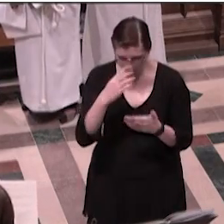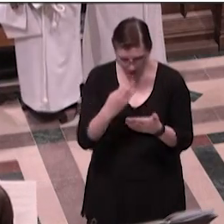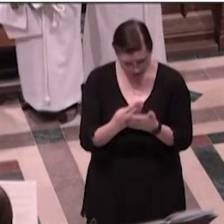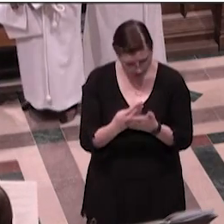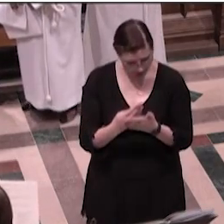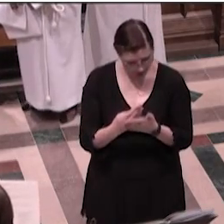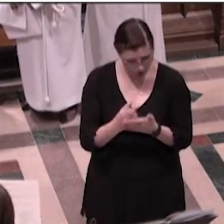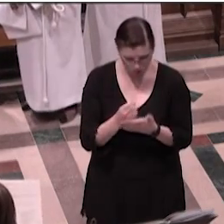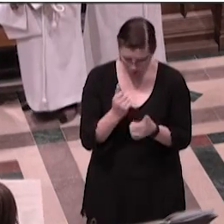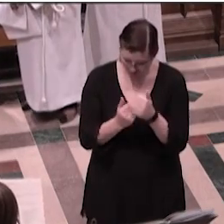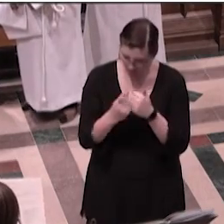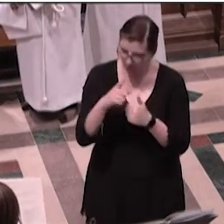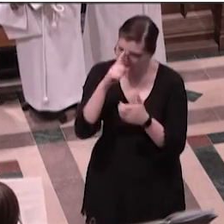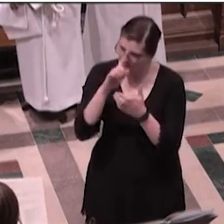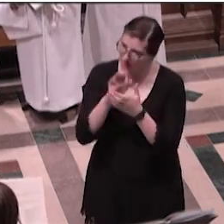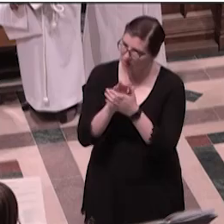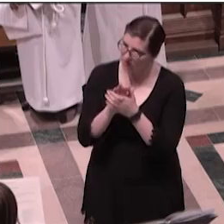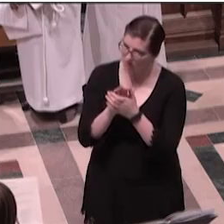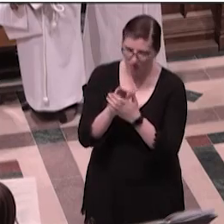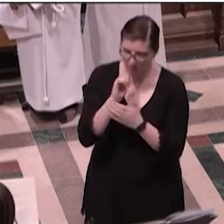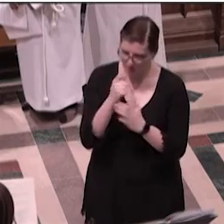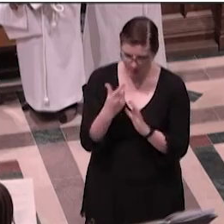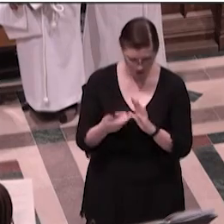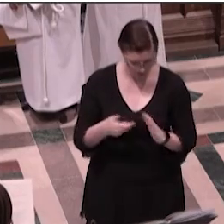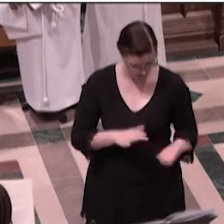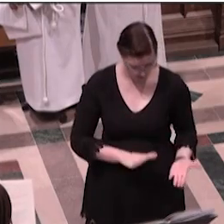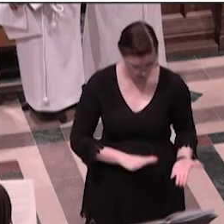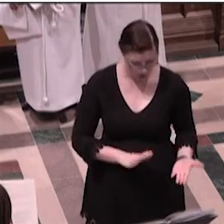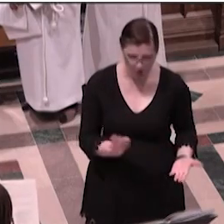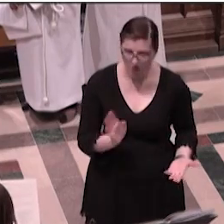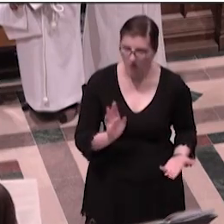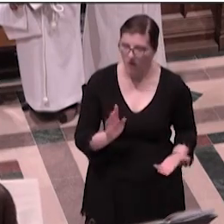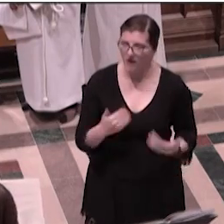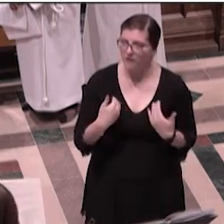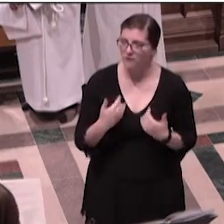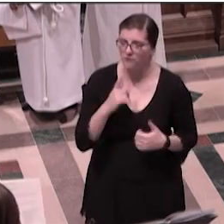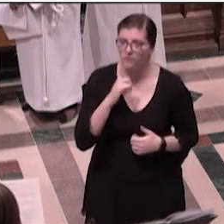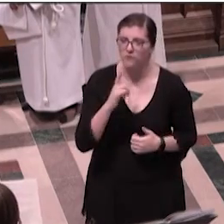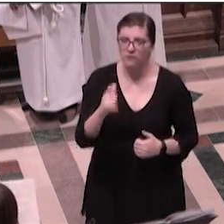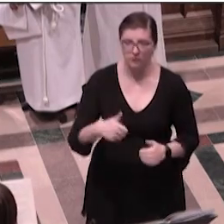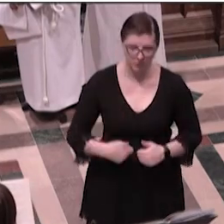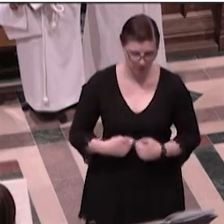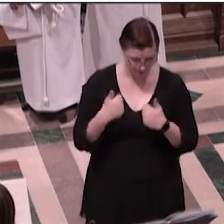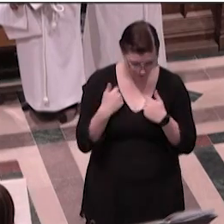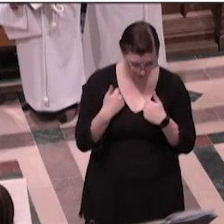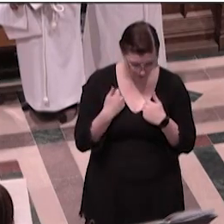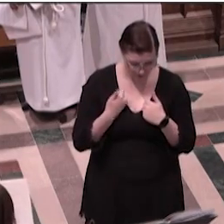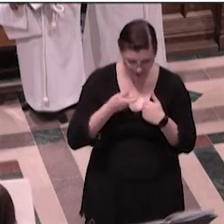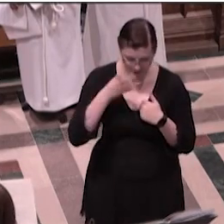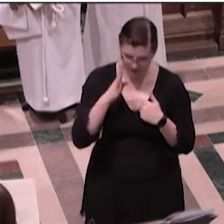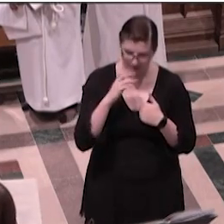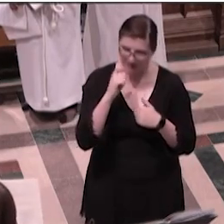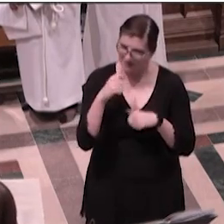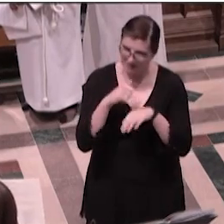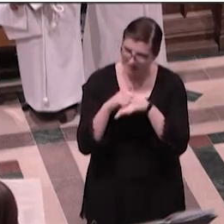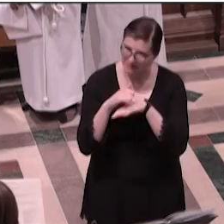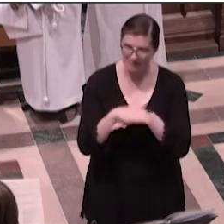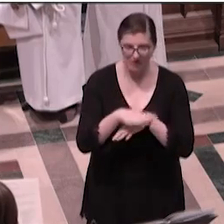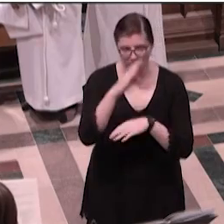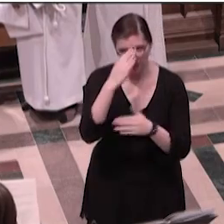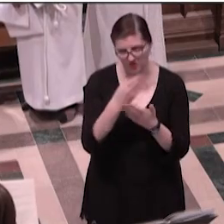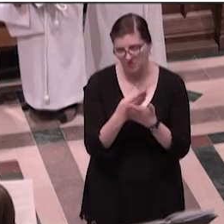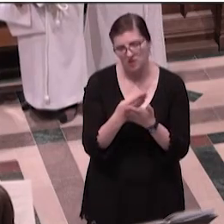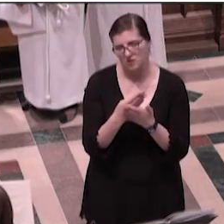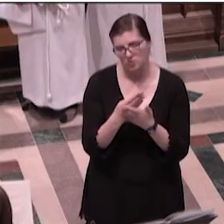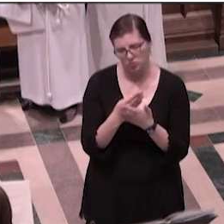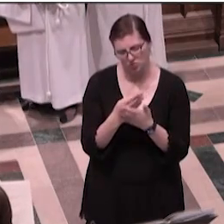not perish, but have eternal life. Indeed, God did not send the Son into the world to condemn